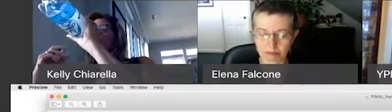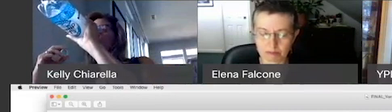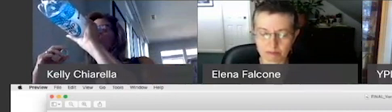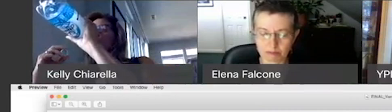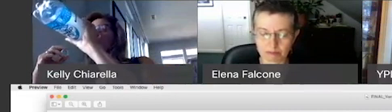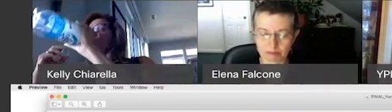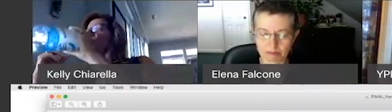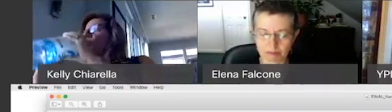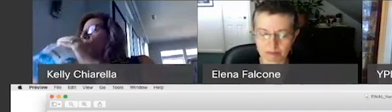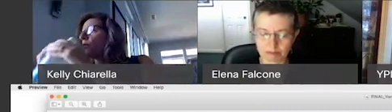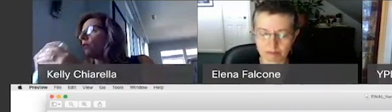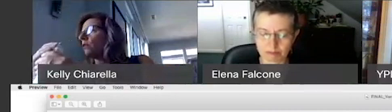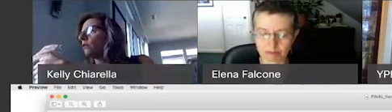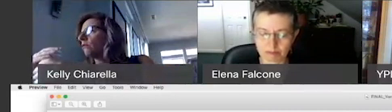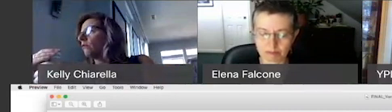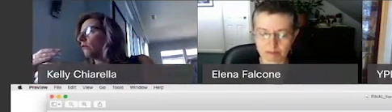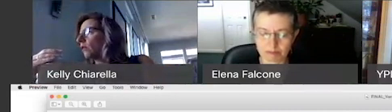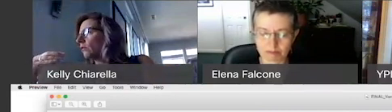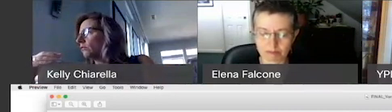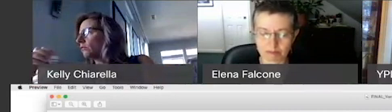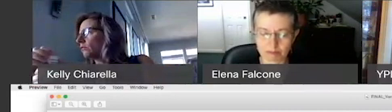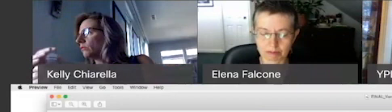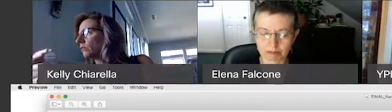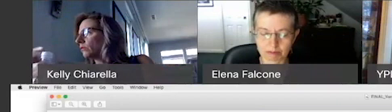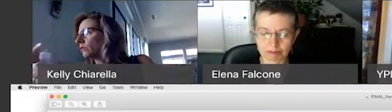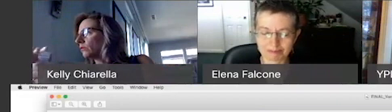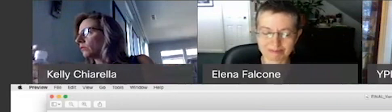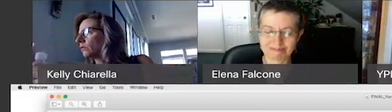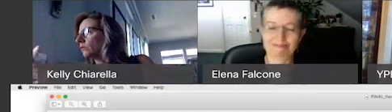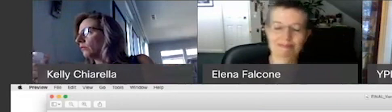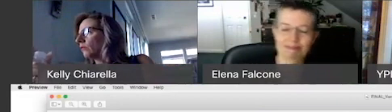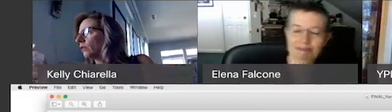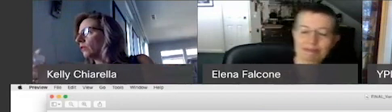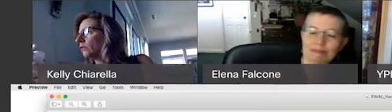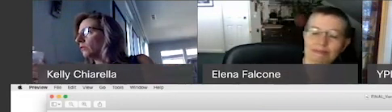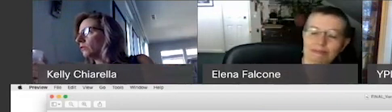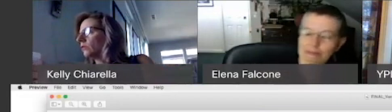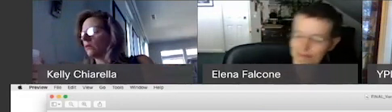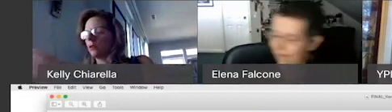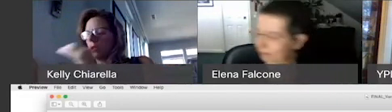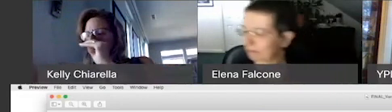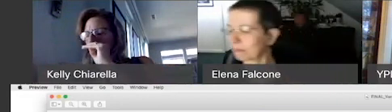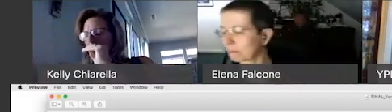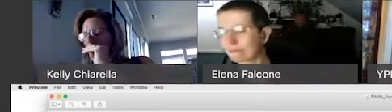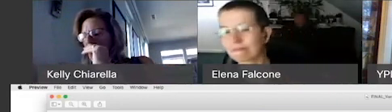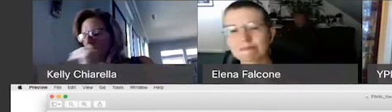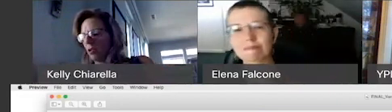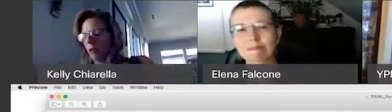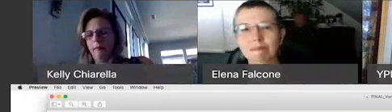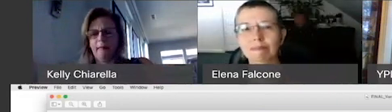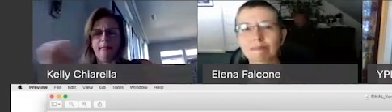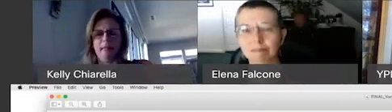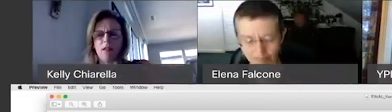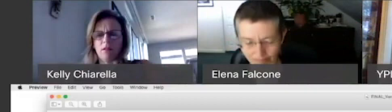agent, you owe back taxes, and we're going to come and arrest you if you don't send us the money today. And of course, if you didn't know that call was a scam, you'd